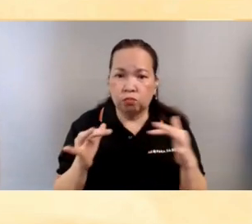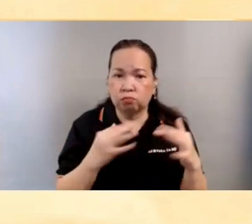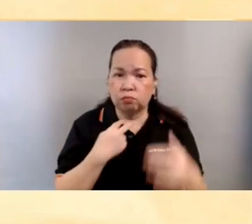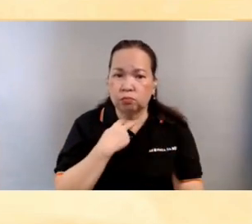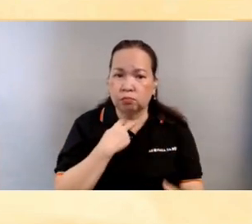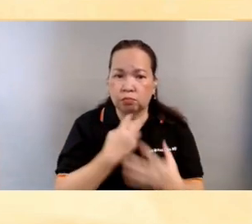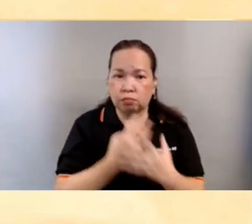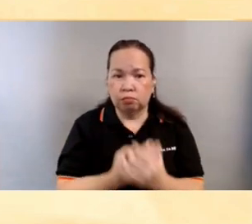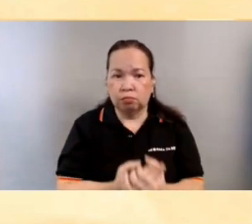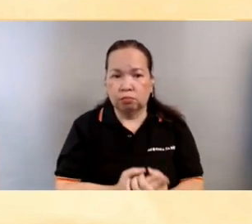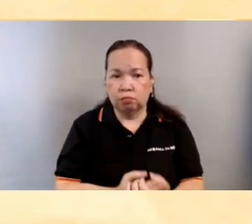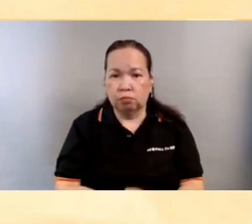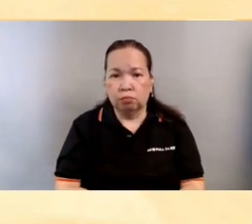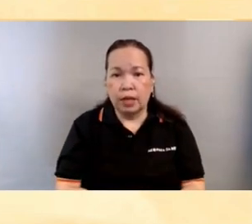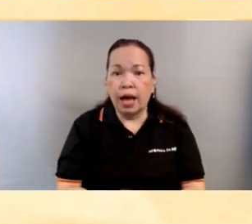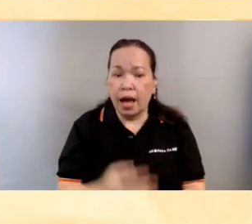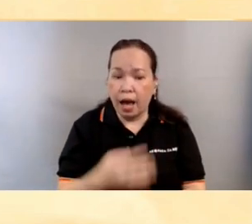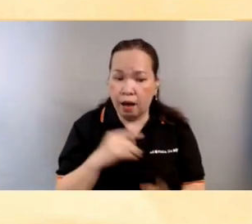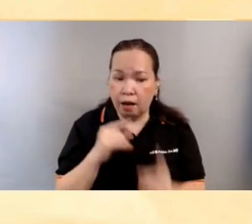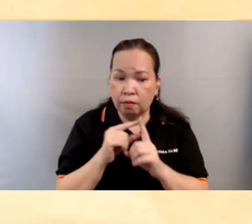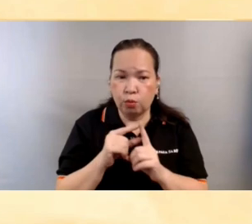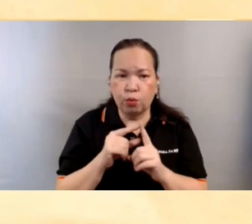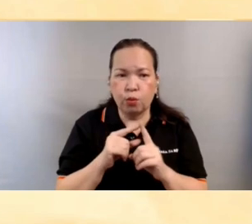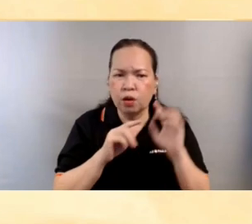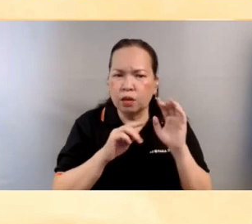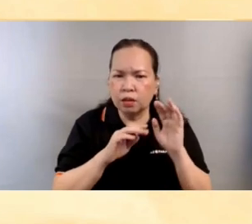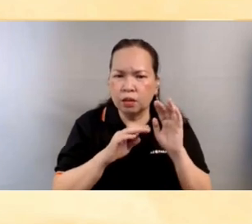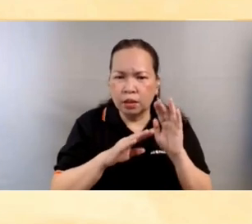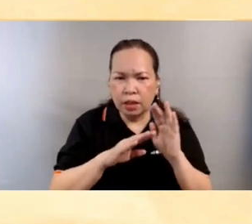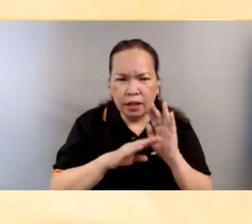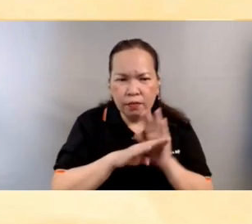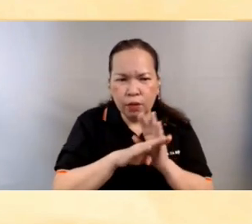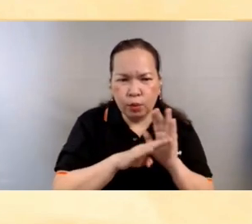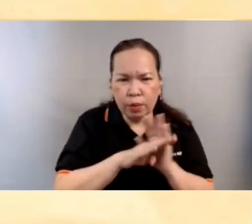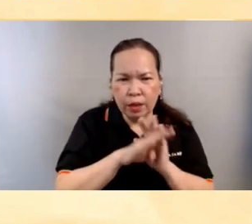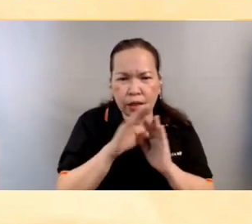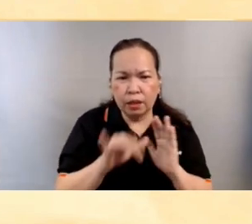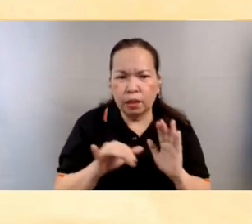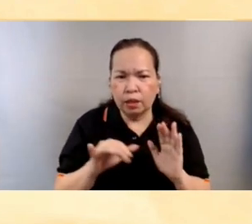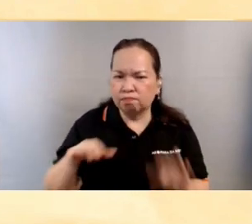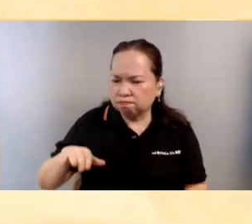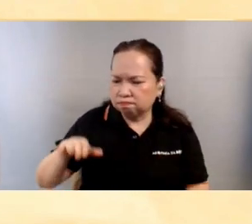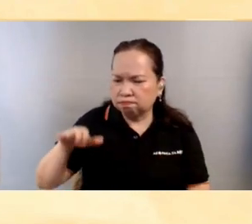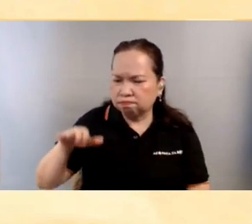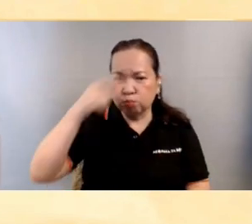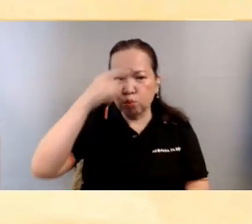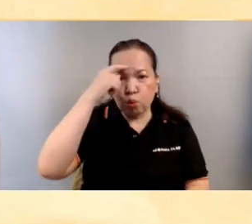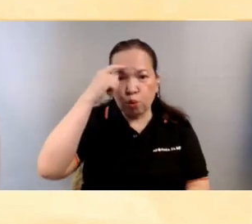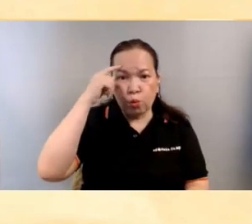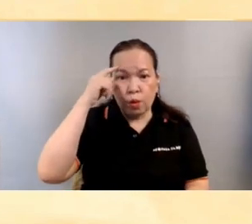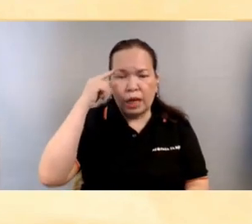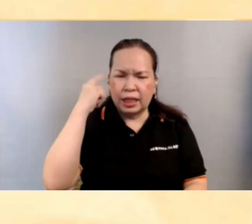to put in the term developmental trauma. I think developmental trauma is something we have to look